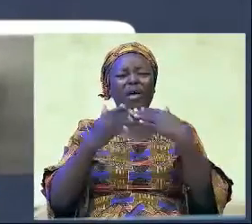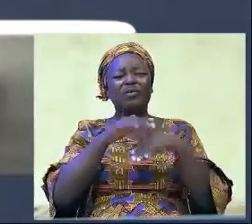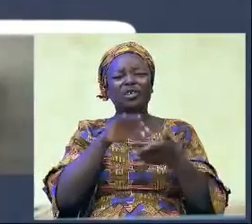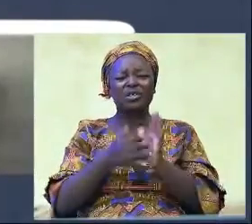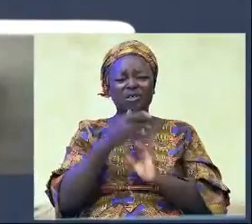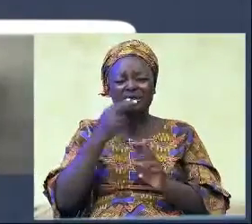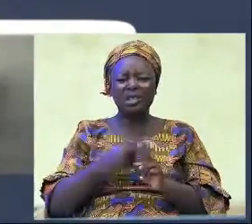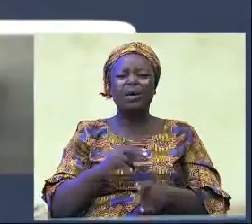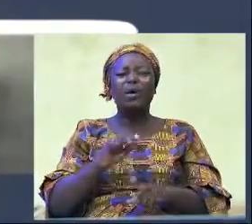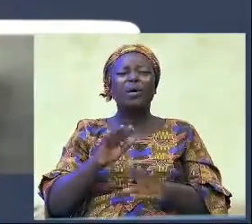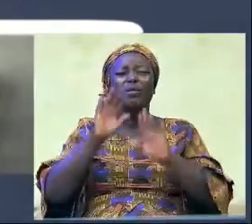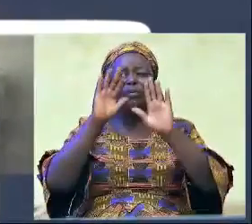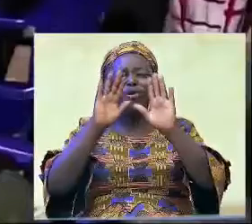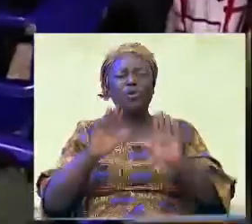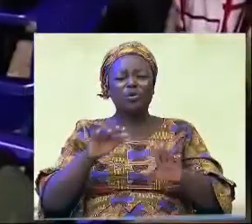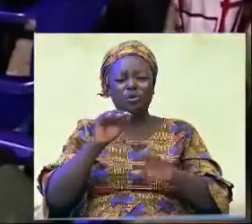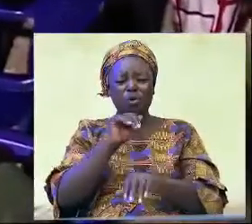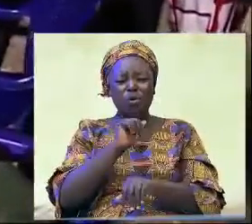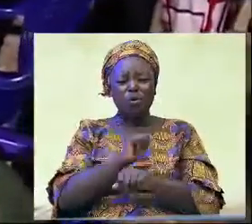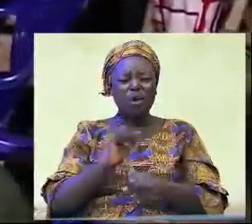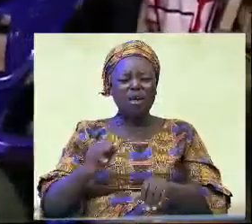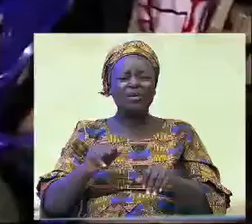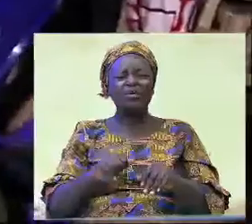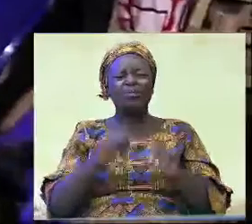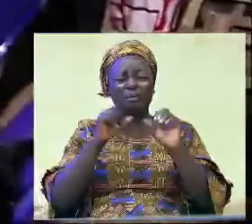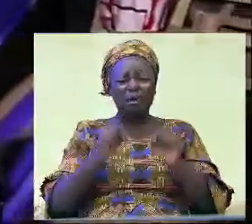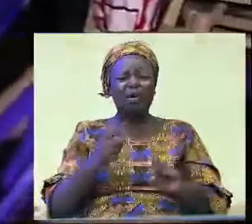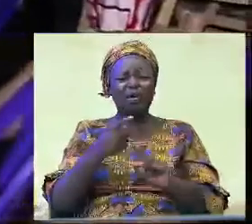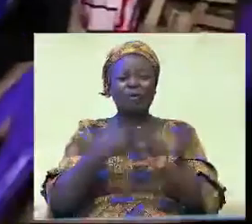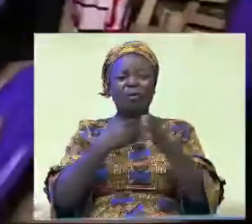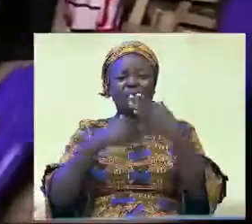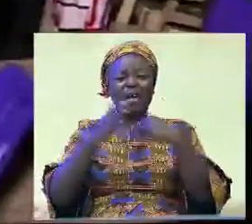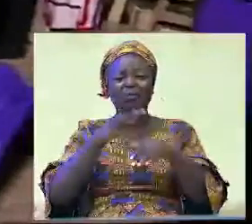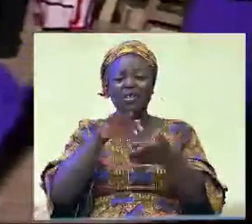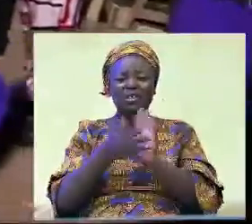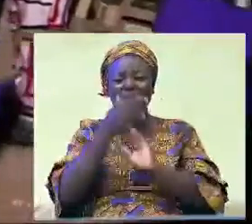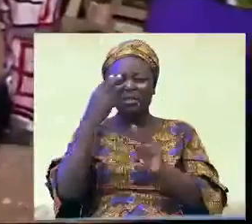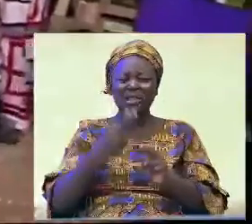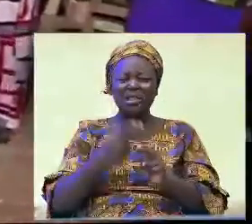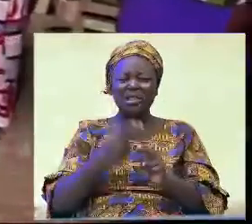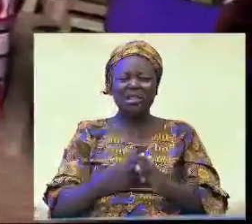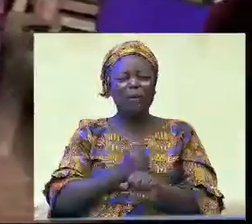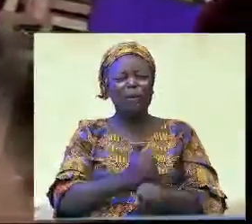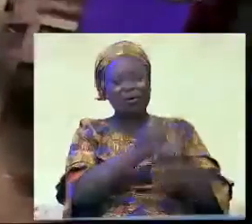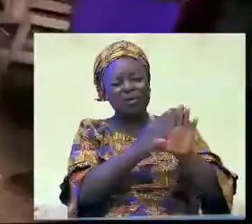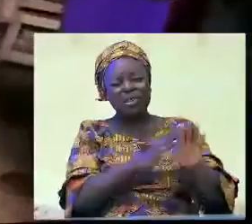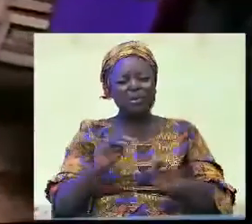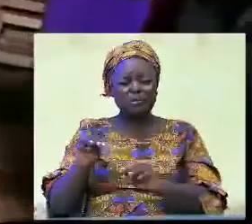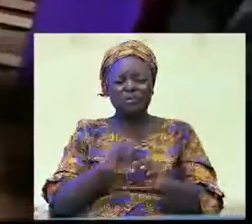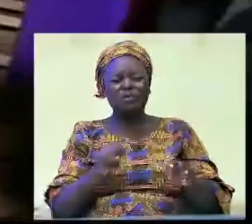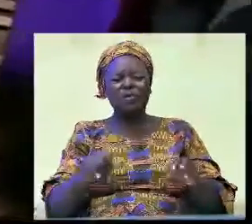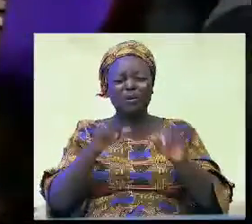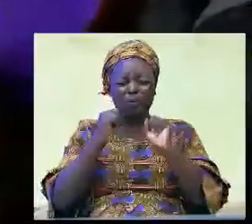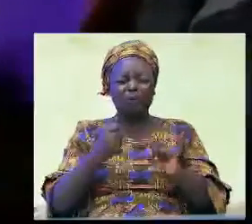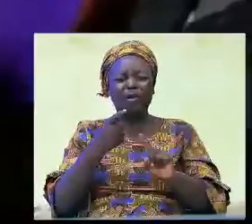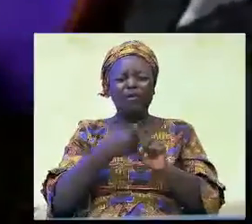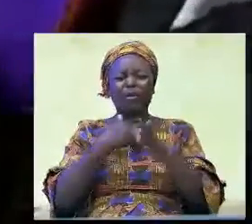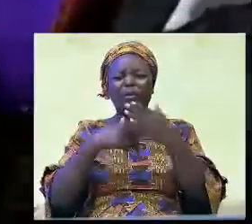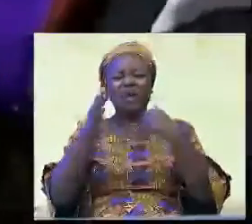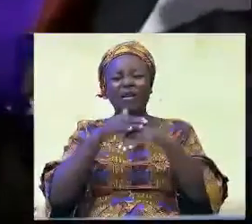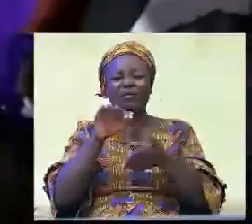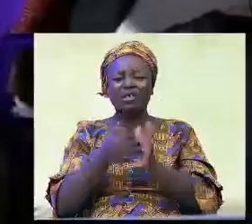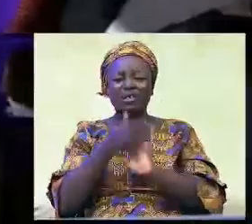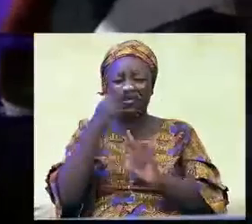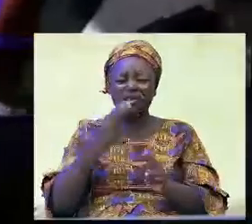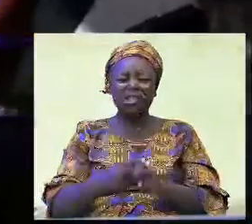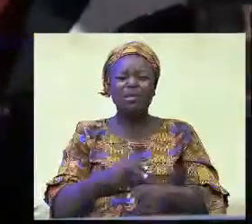from heaven. Miracle walking virtue from heaven. Mountain moving virtue